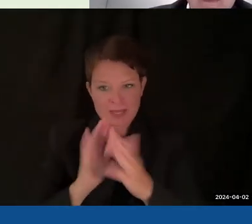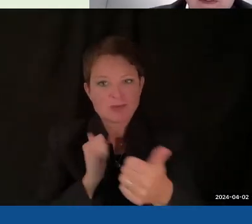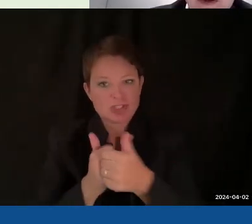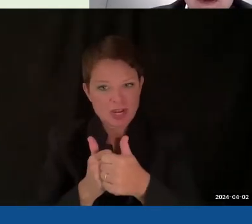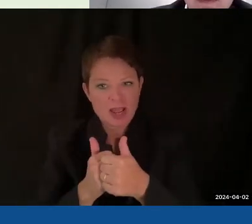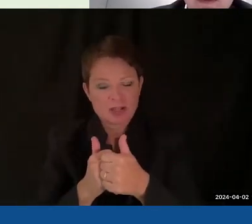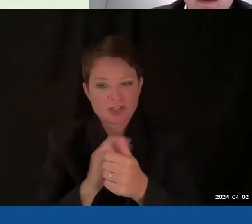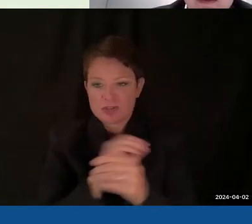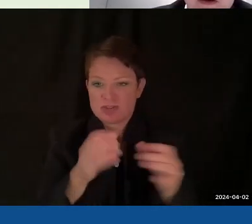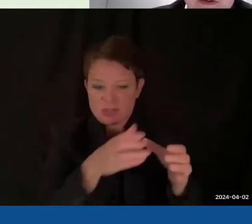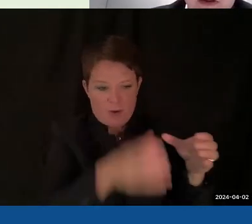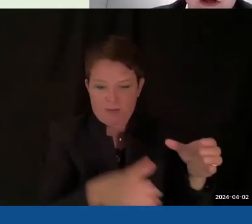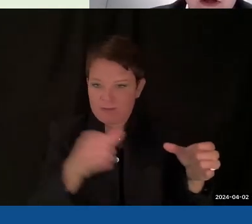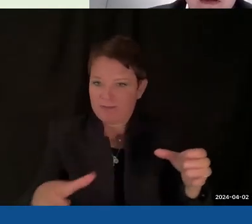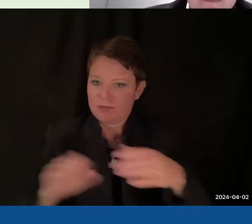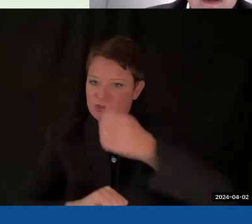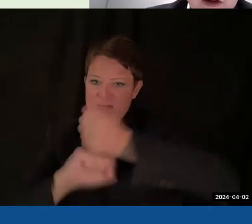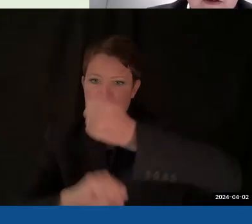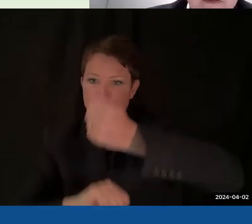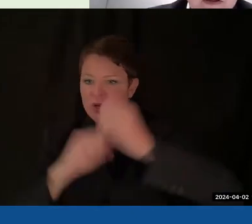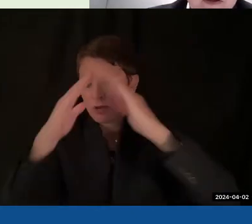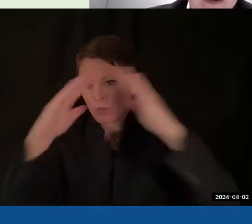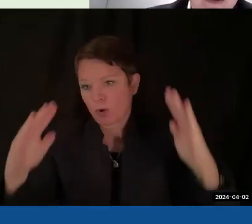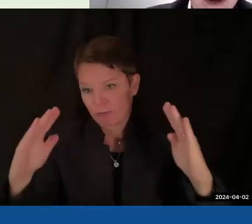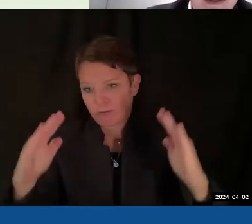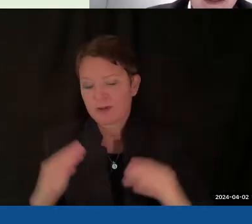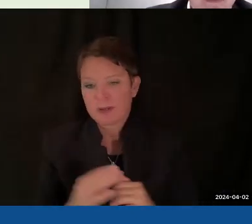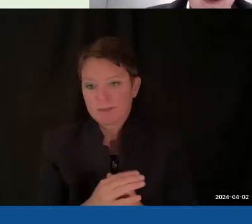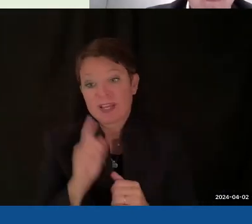challenge in that scenario.